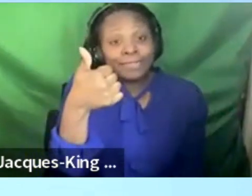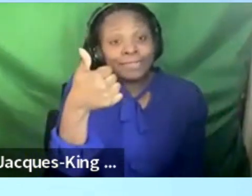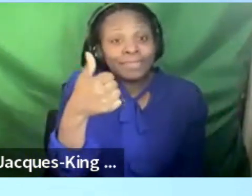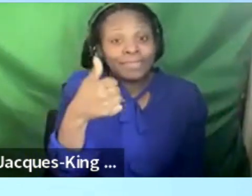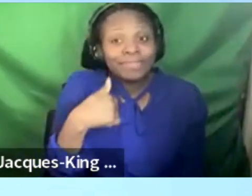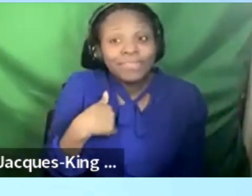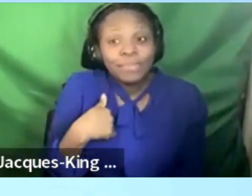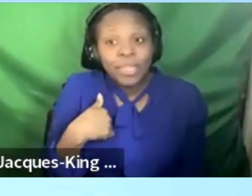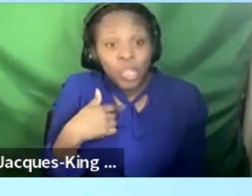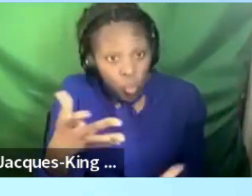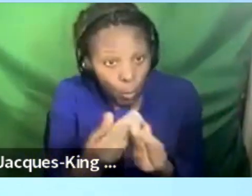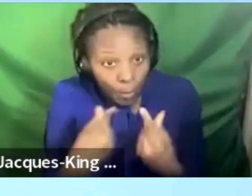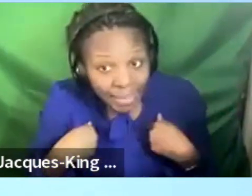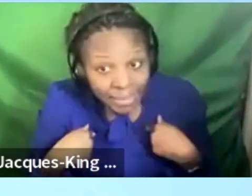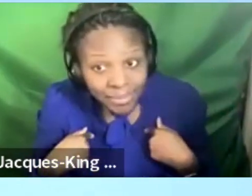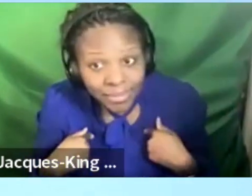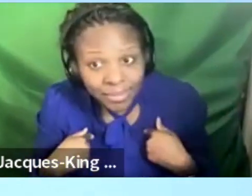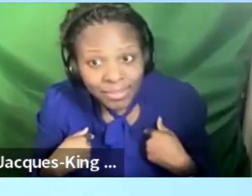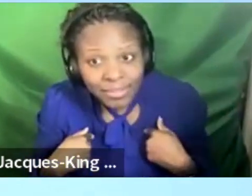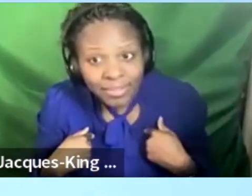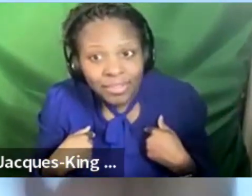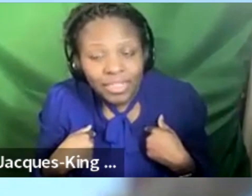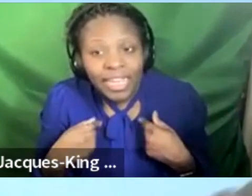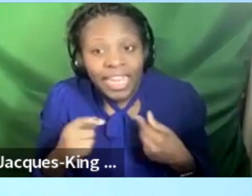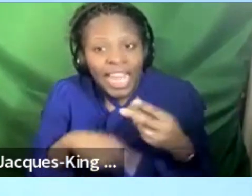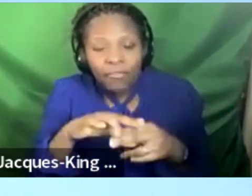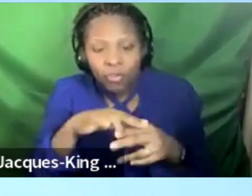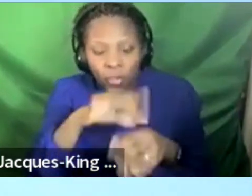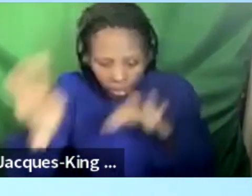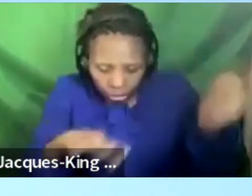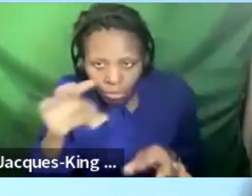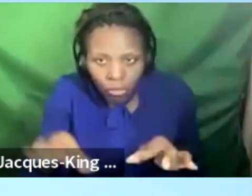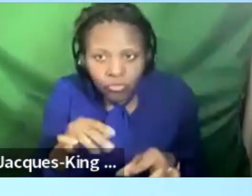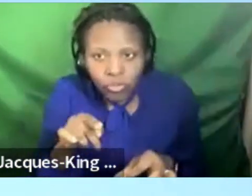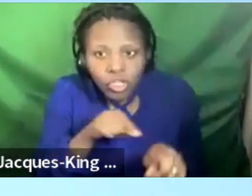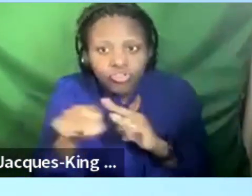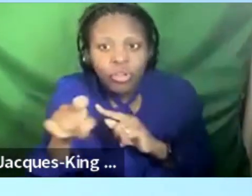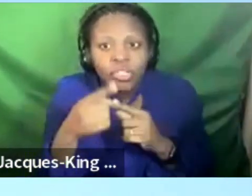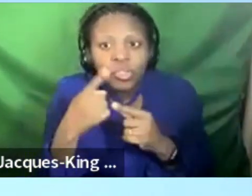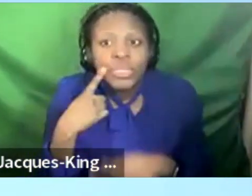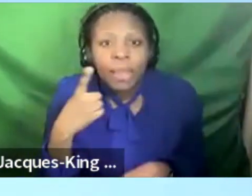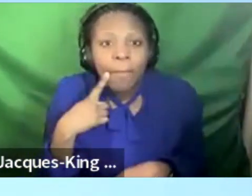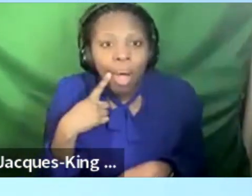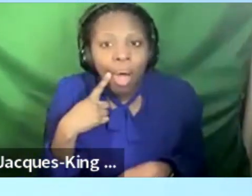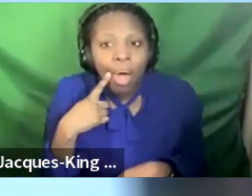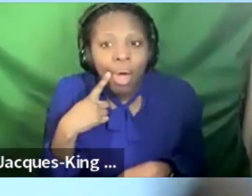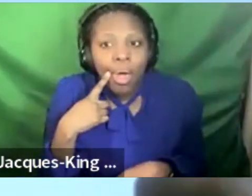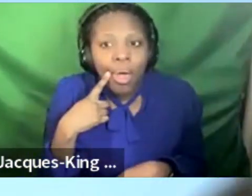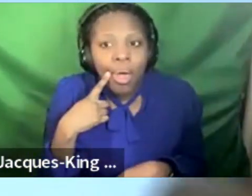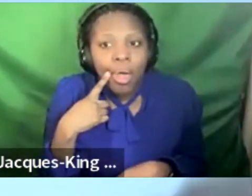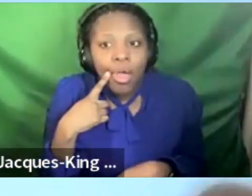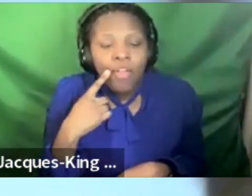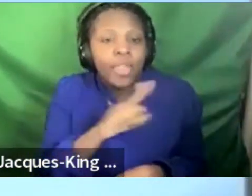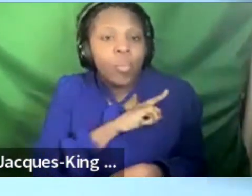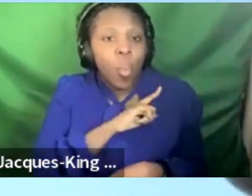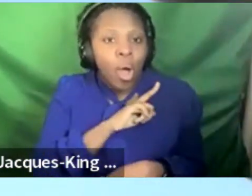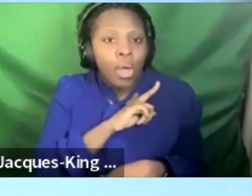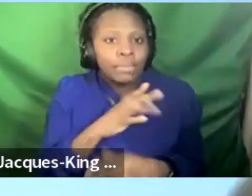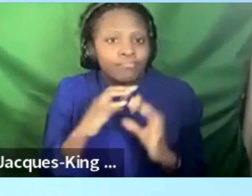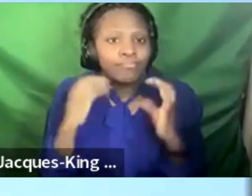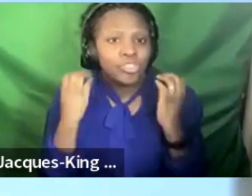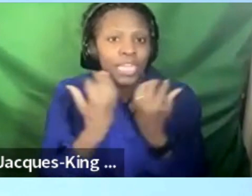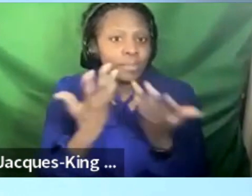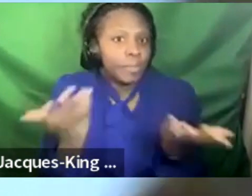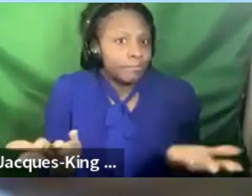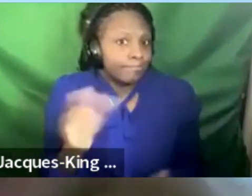If you're somebody who goes, there's a black and there's, you know, again, you're thinking binary. If that's binary thinking, as opposed to how do